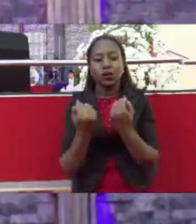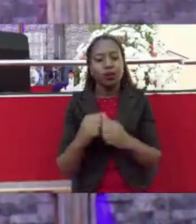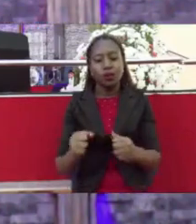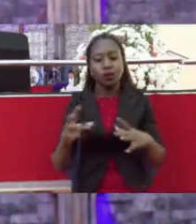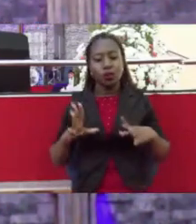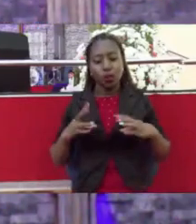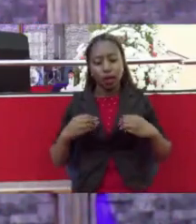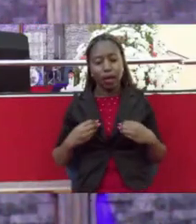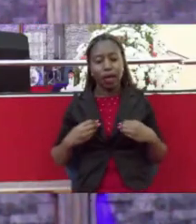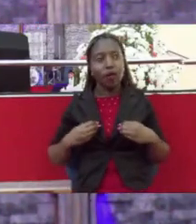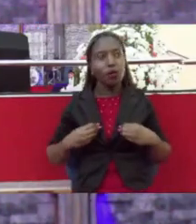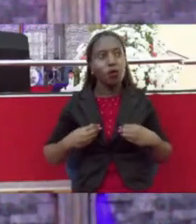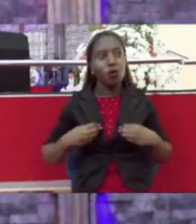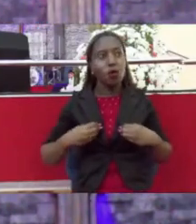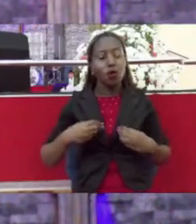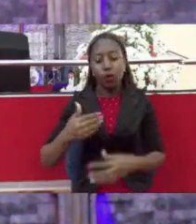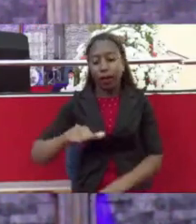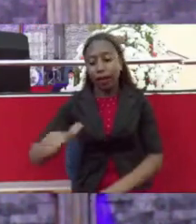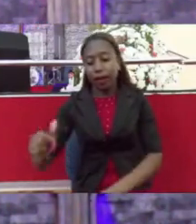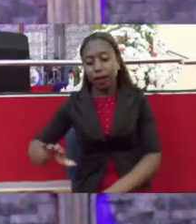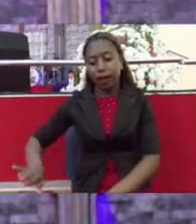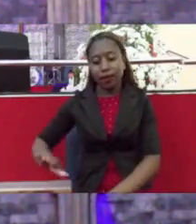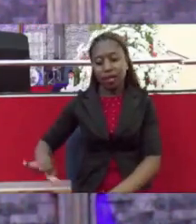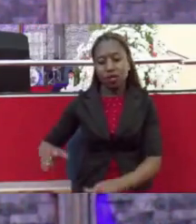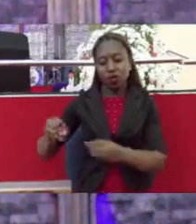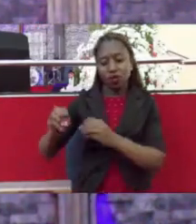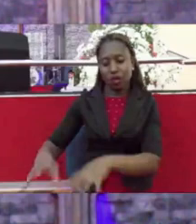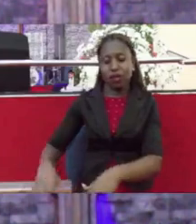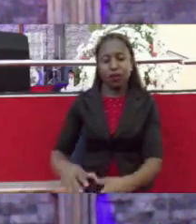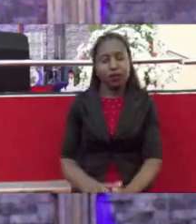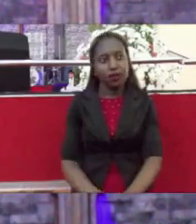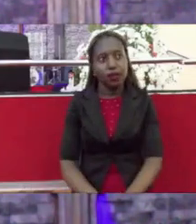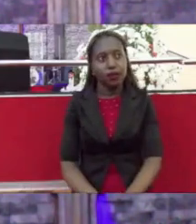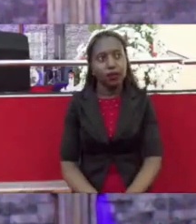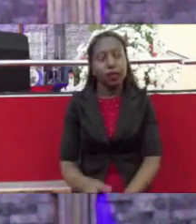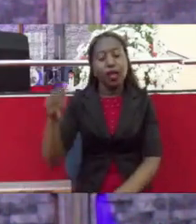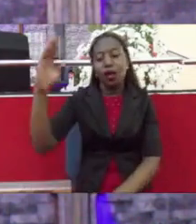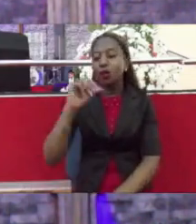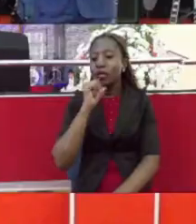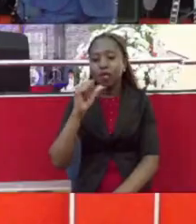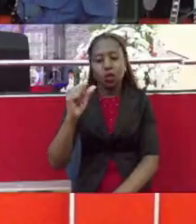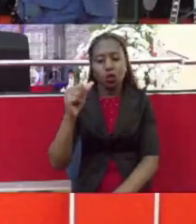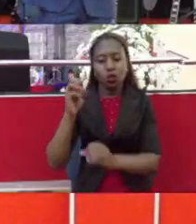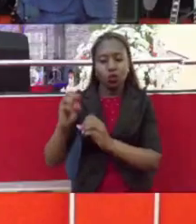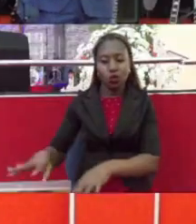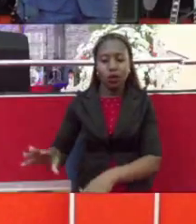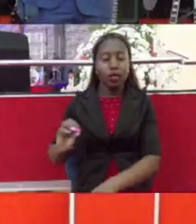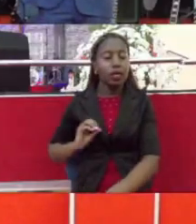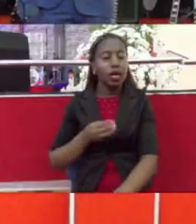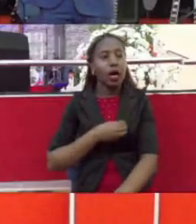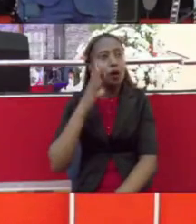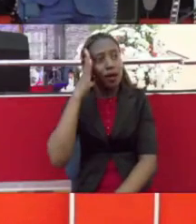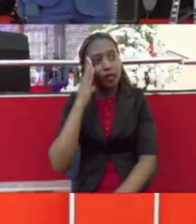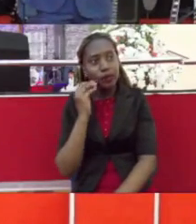bread. Hange kubali yale yaliyobaki ama mkate iliyobaki kuweza kupotelea. He does not waste our experiences. Hawezi kupoteza